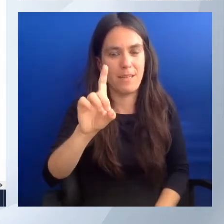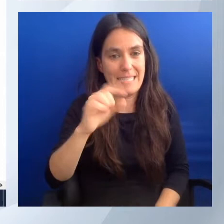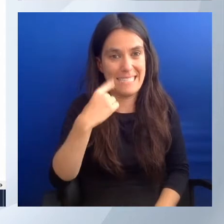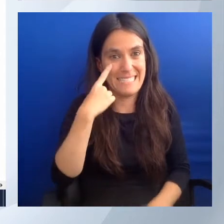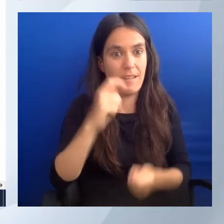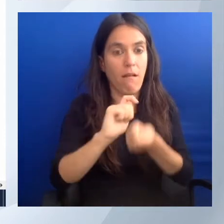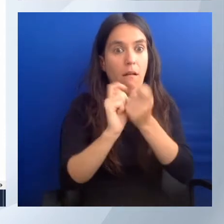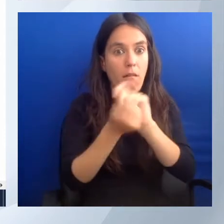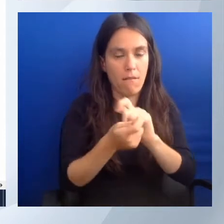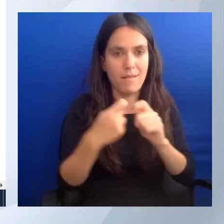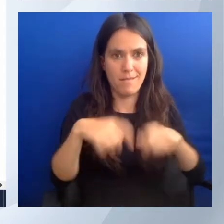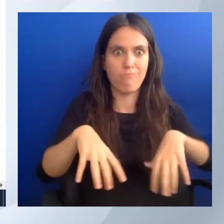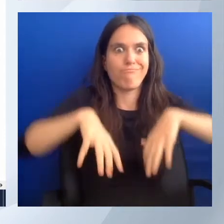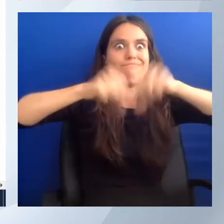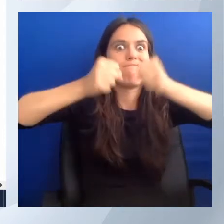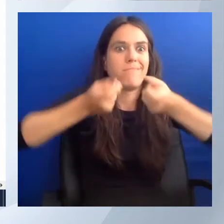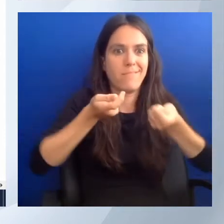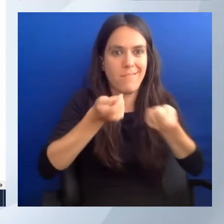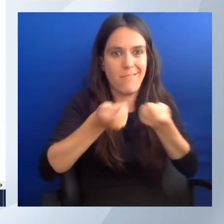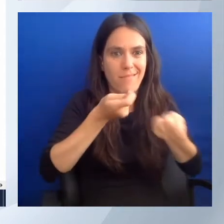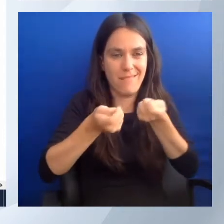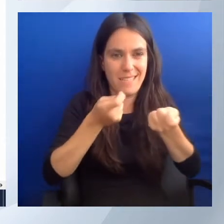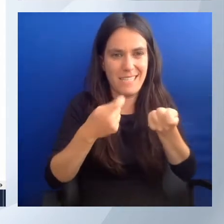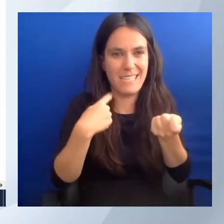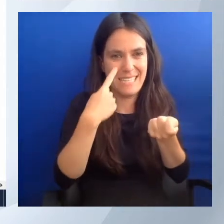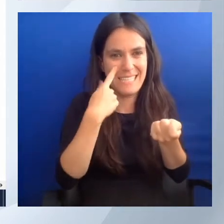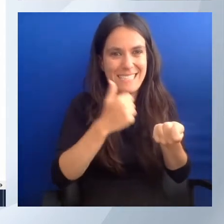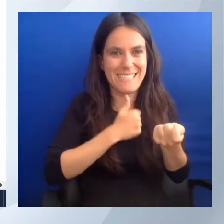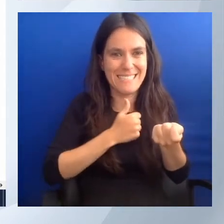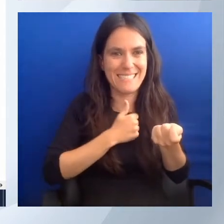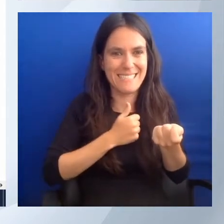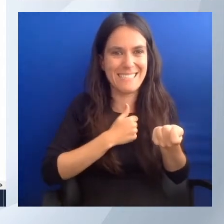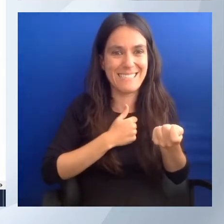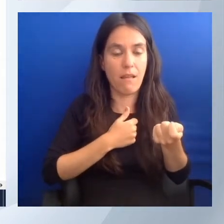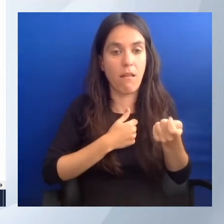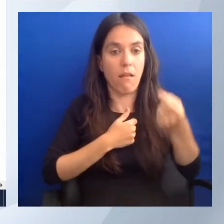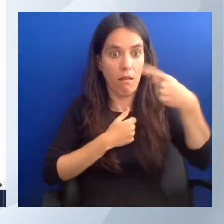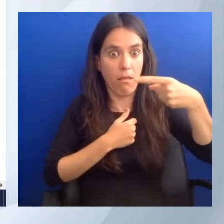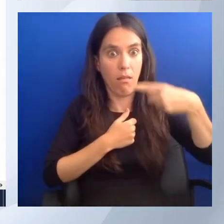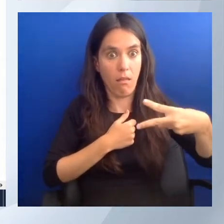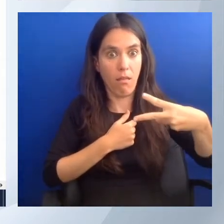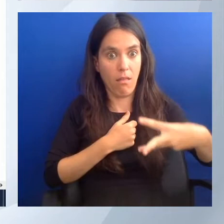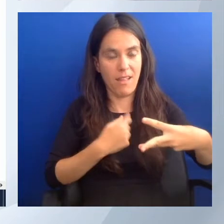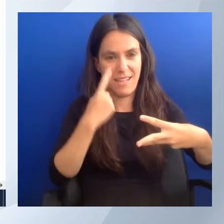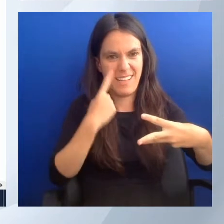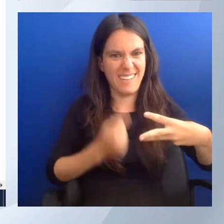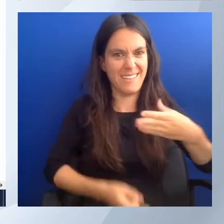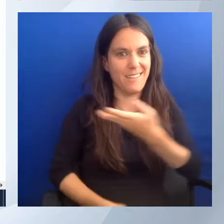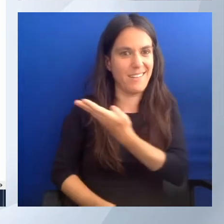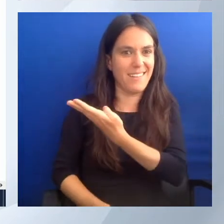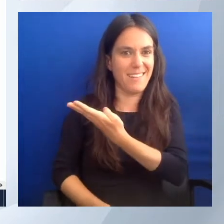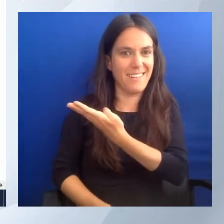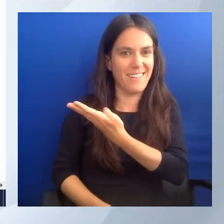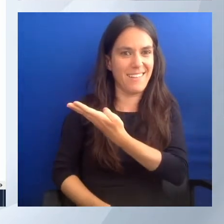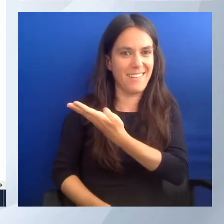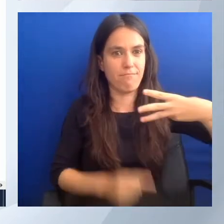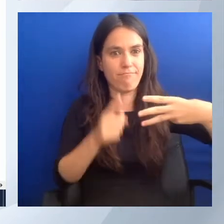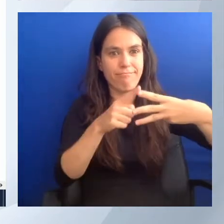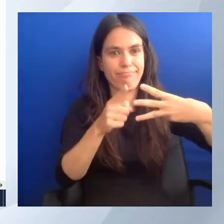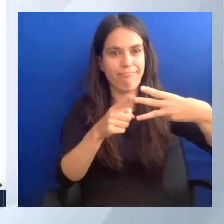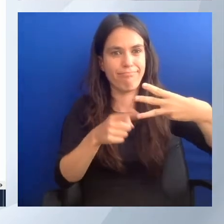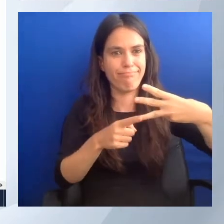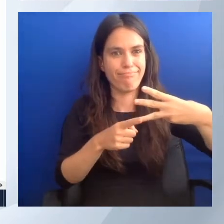is hosted. You get a index document name, you can specify an error document path, and as you can see, it creates a